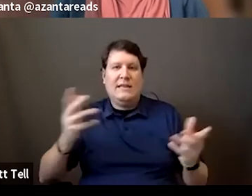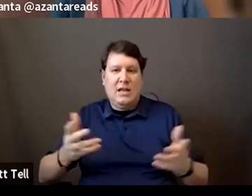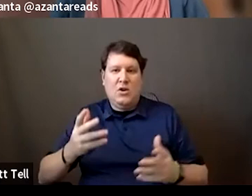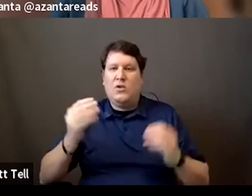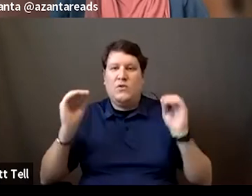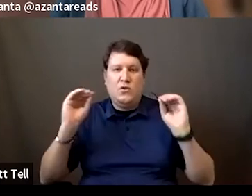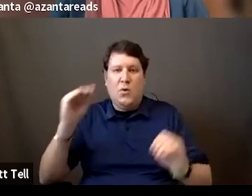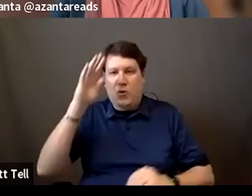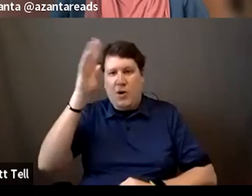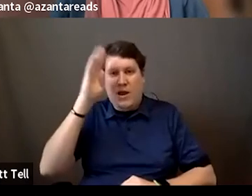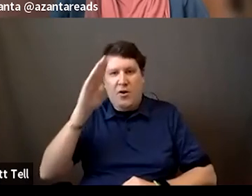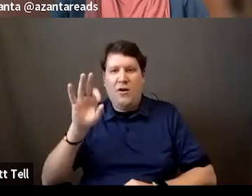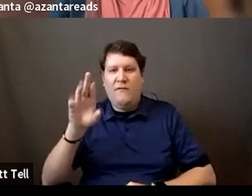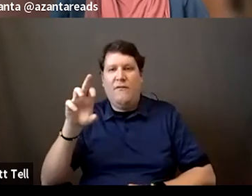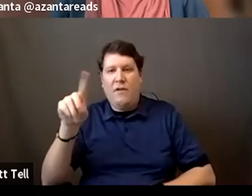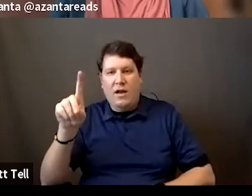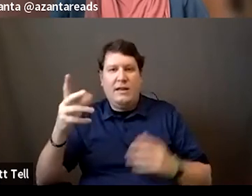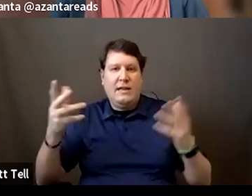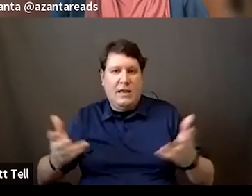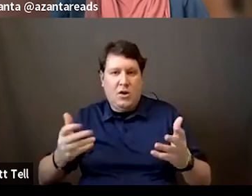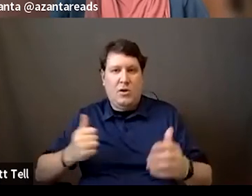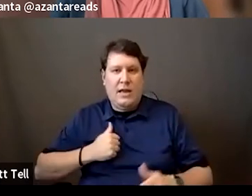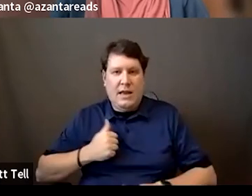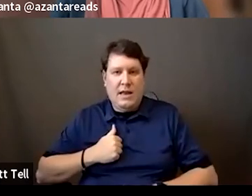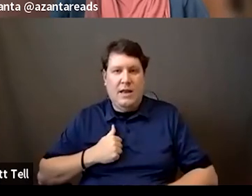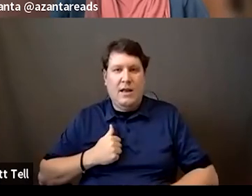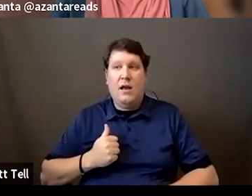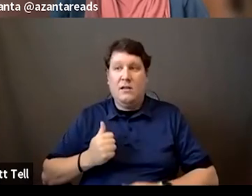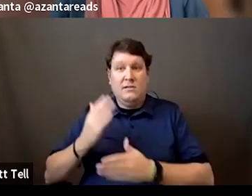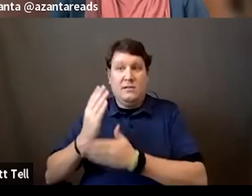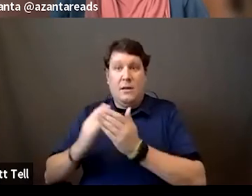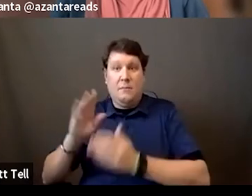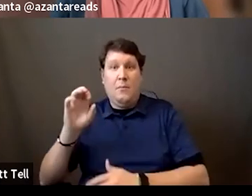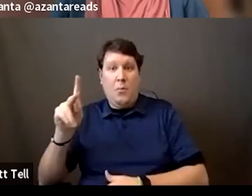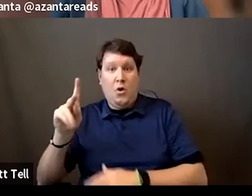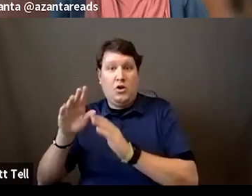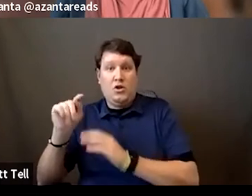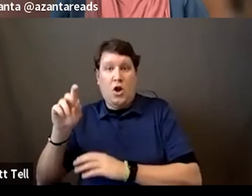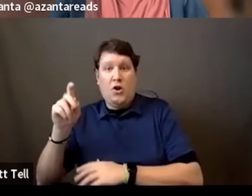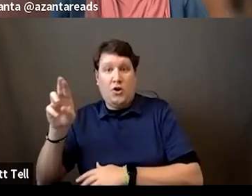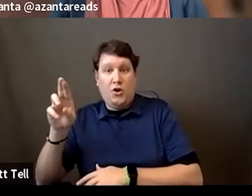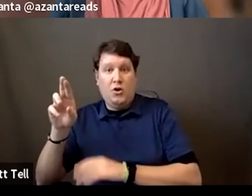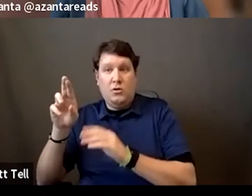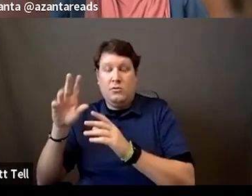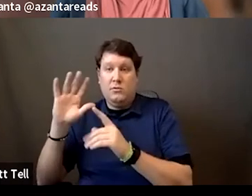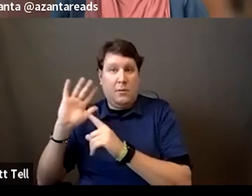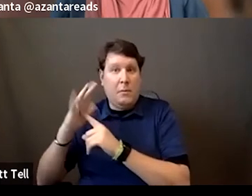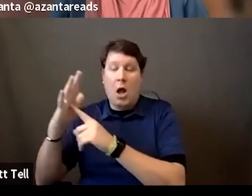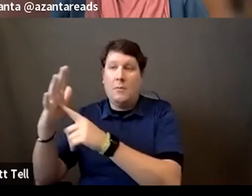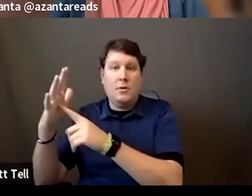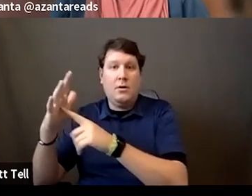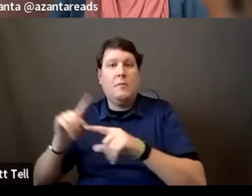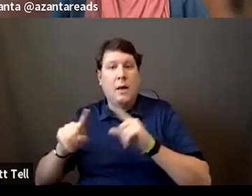really unfortunate, because there are very big BookTalkers. But one of the ways that I'm aware of that you can make money off of